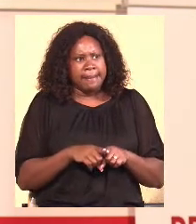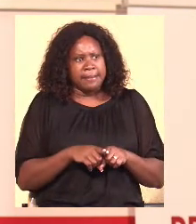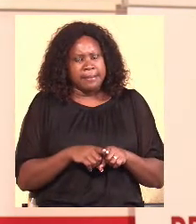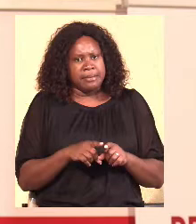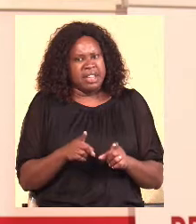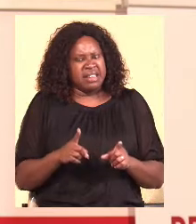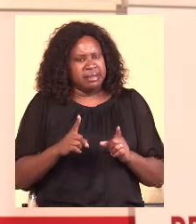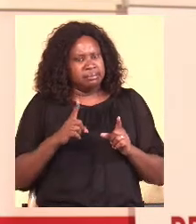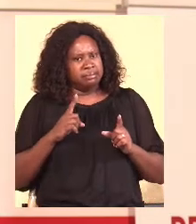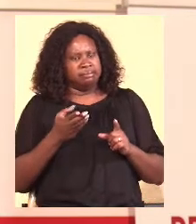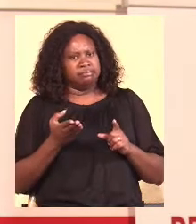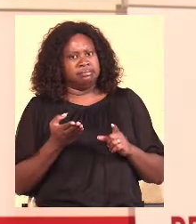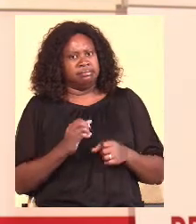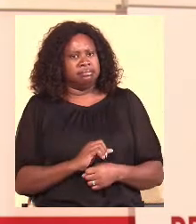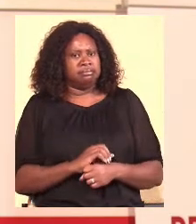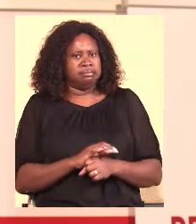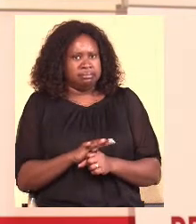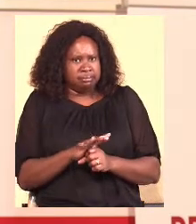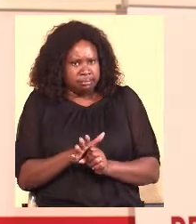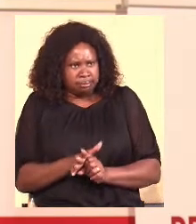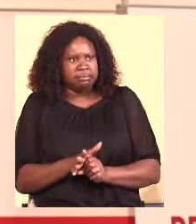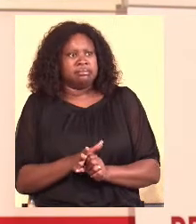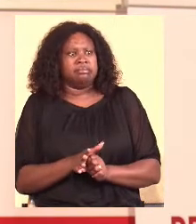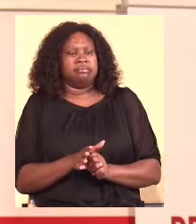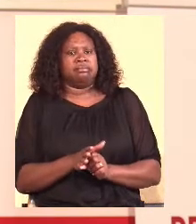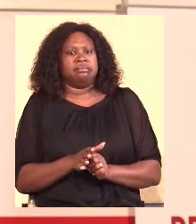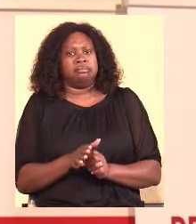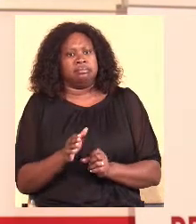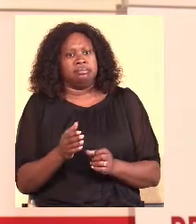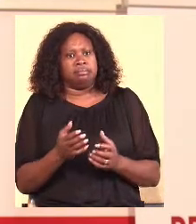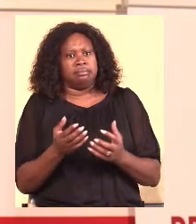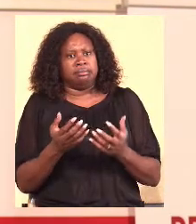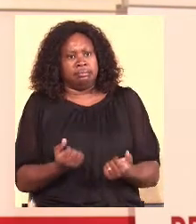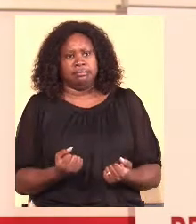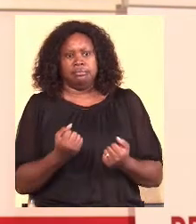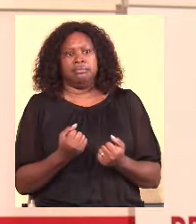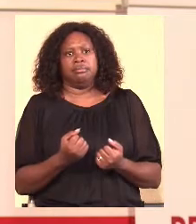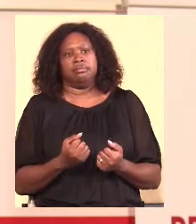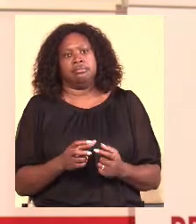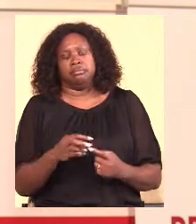impact that COVID-19 may actually bring to bear on those sectors.